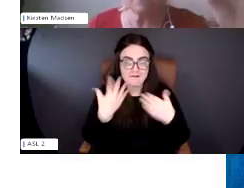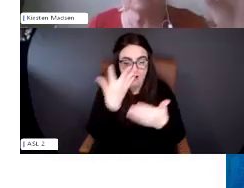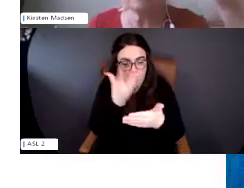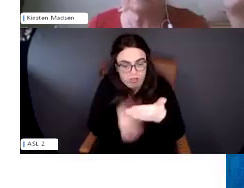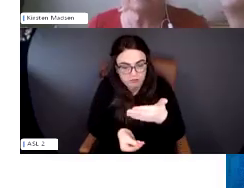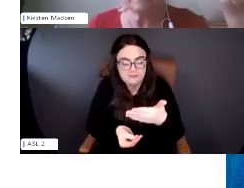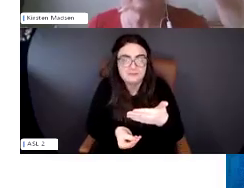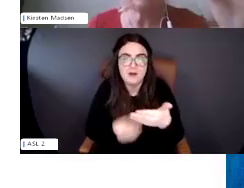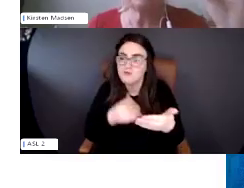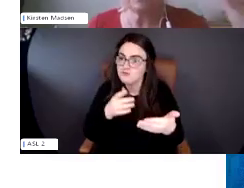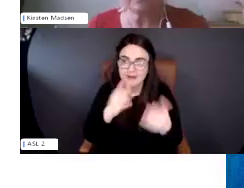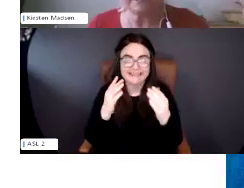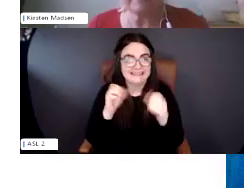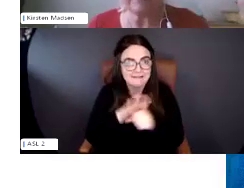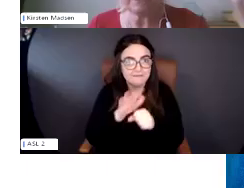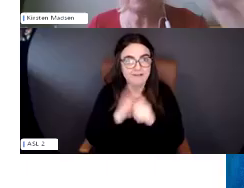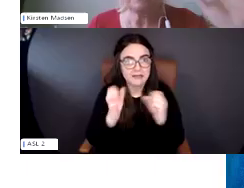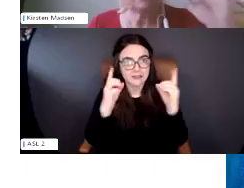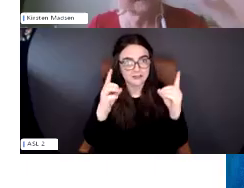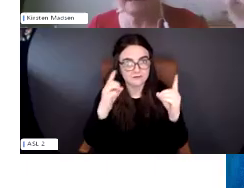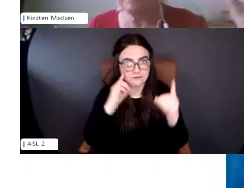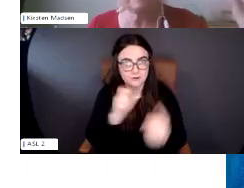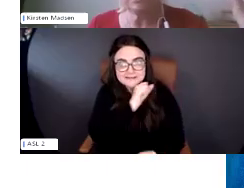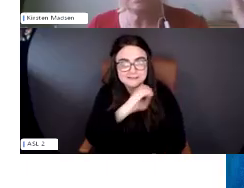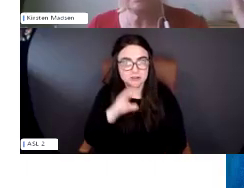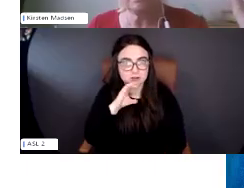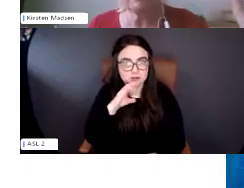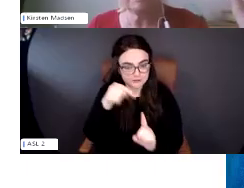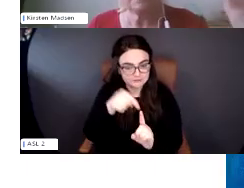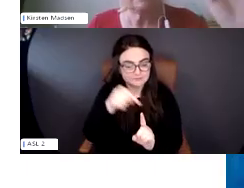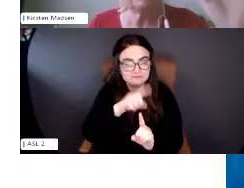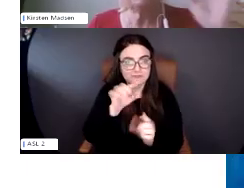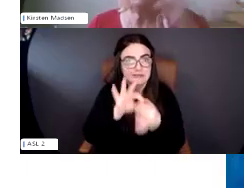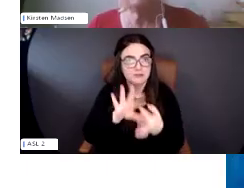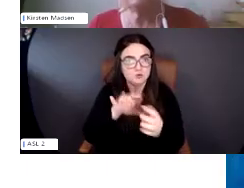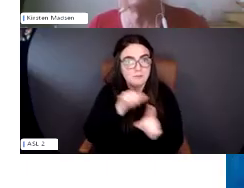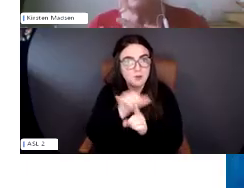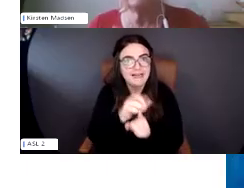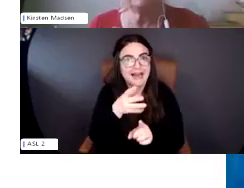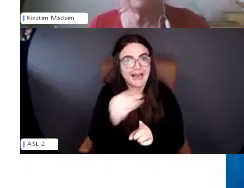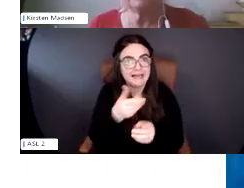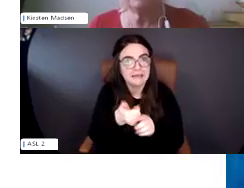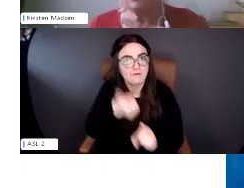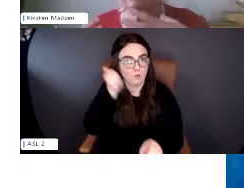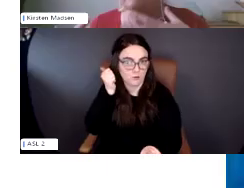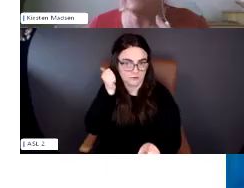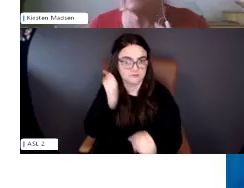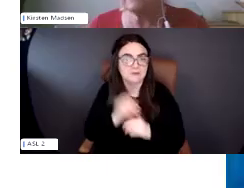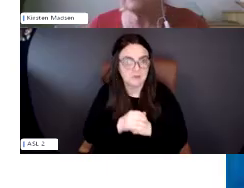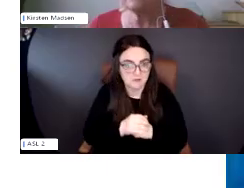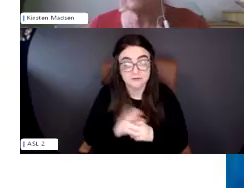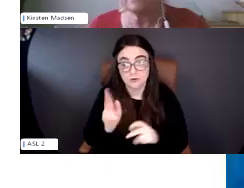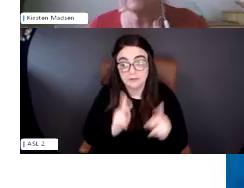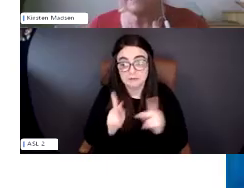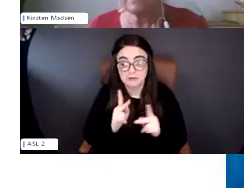a voluntary survey. It was 7 pages long. So people were likely to be a little bit more